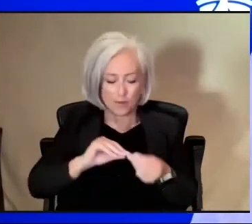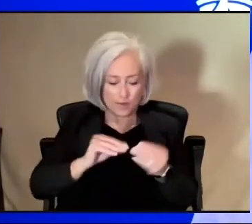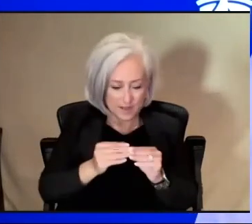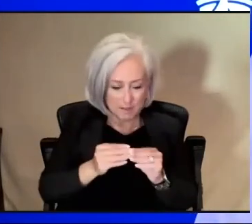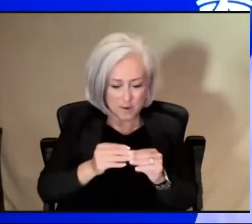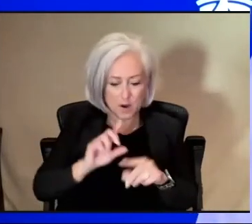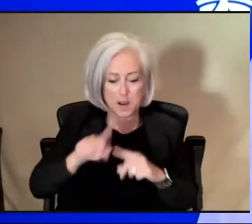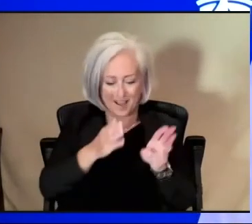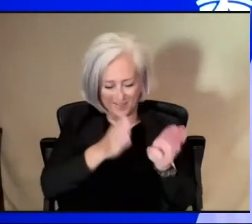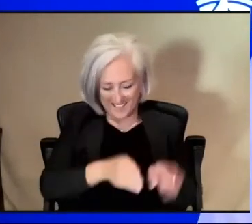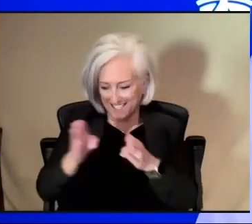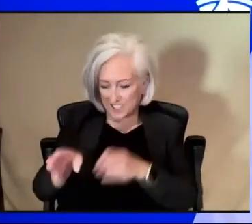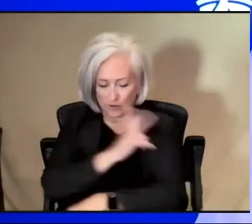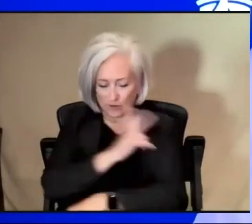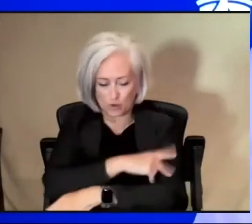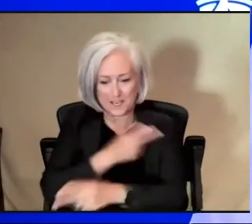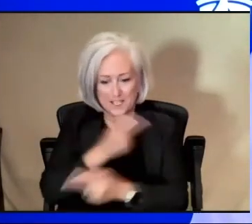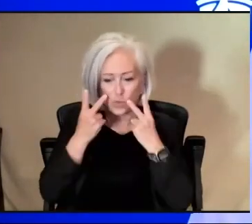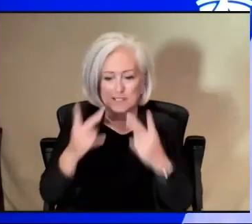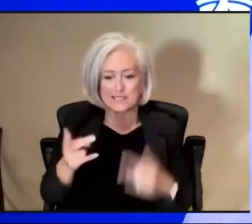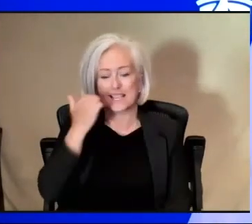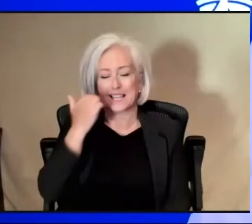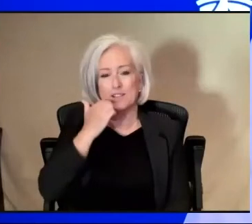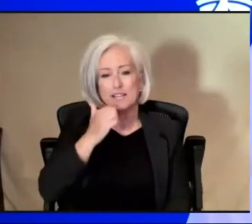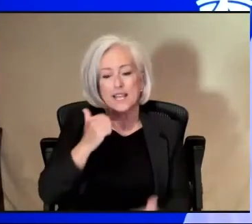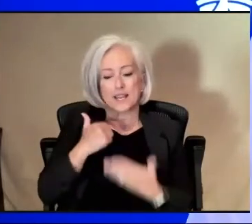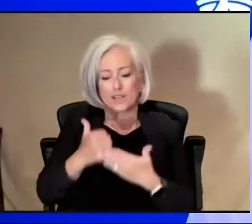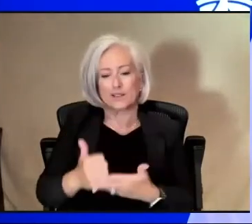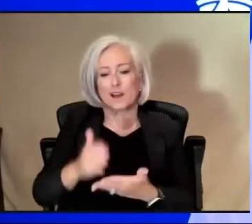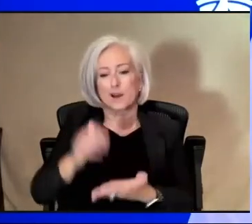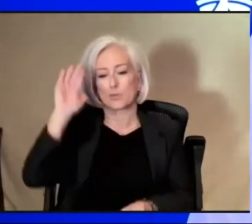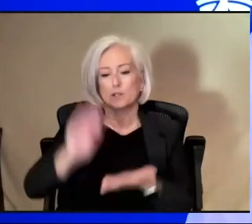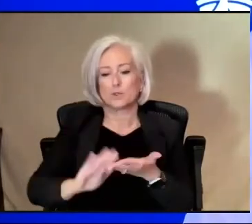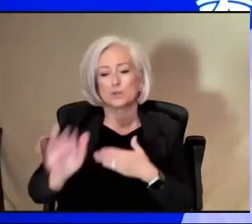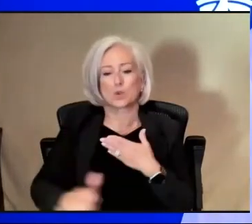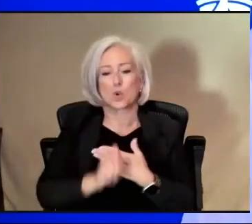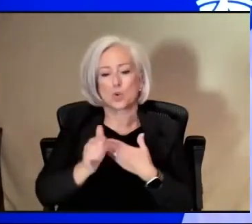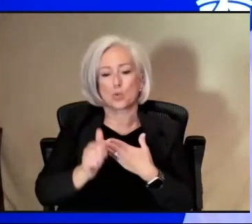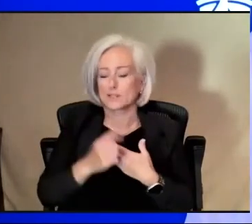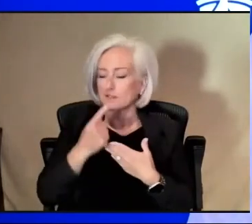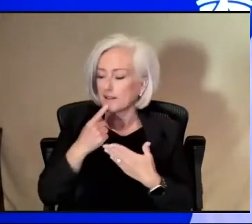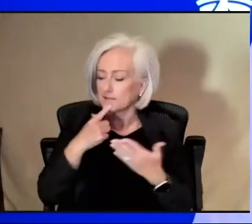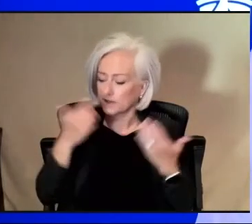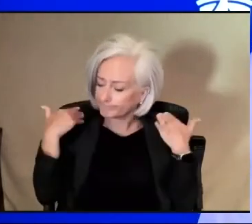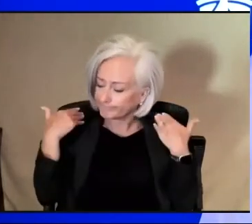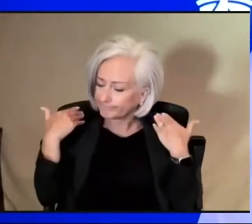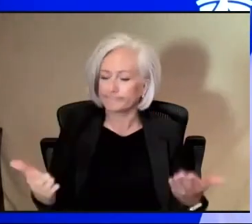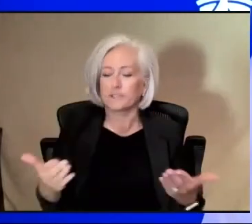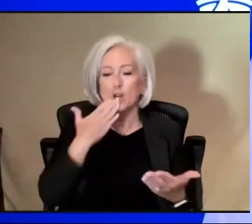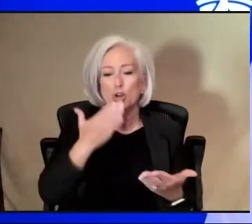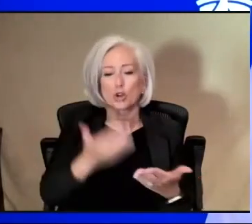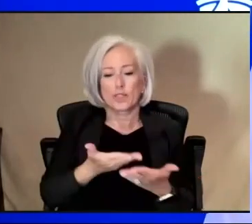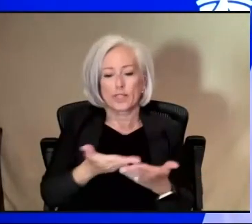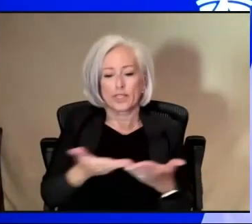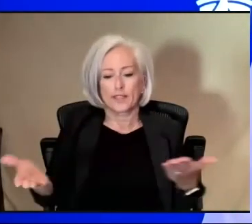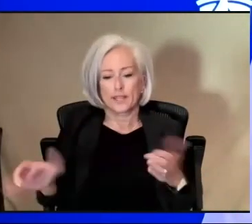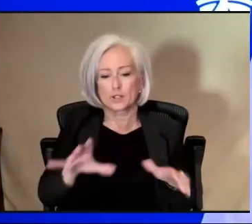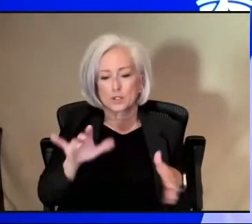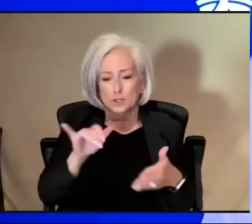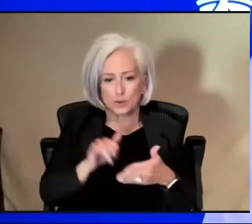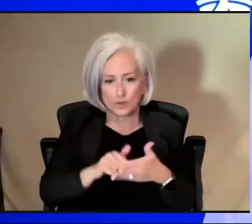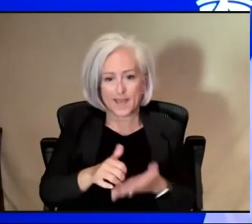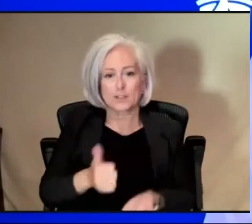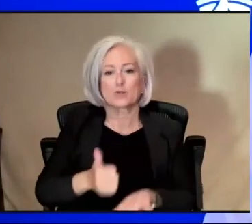we see every day. And if we can help reduce your risk, I would say it's a good thing to do to get that booster and help reduce that risk